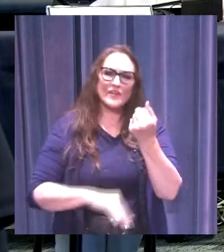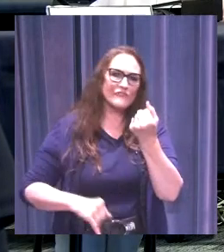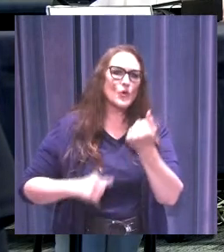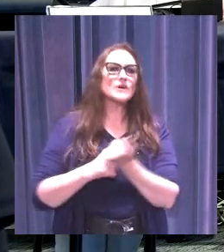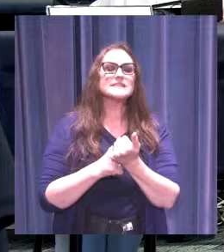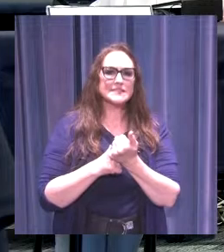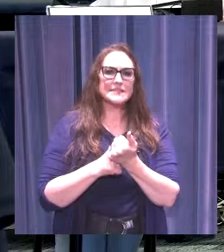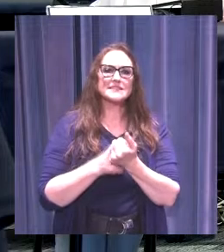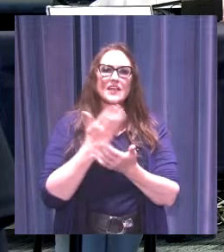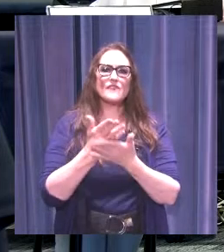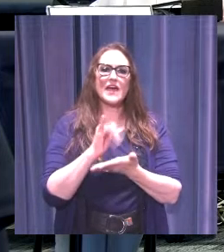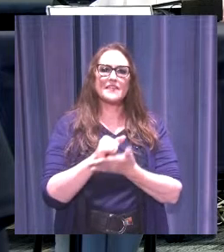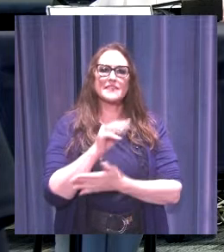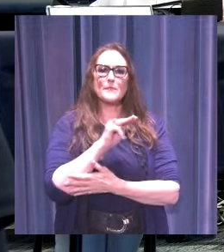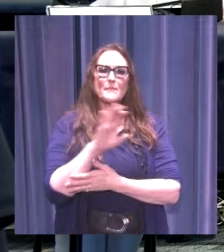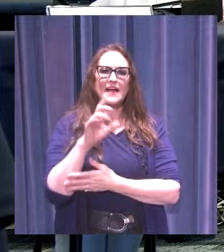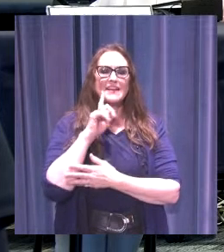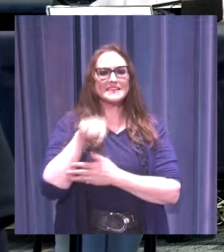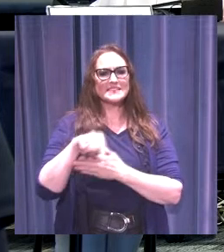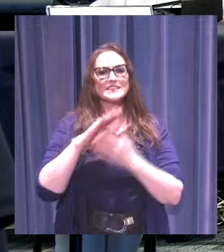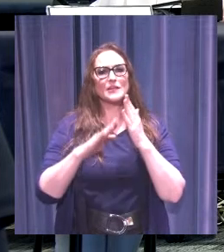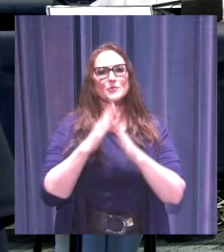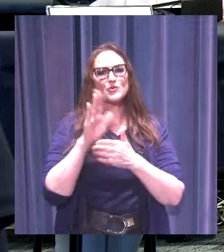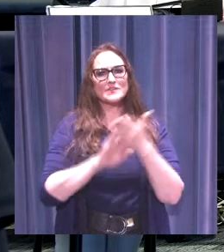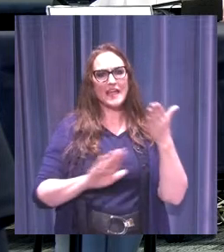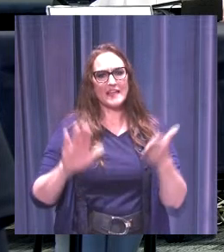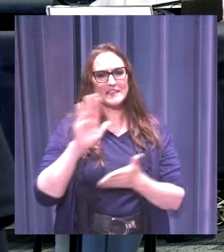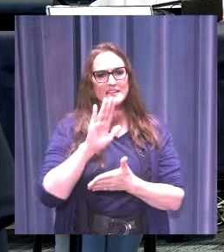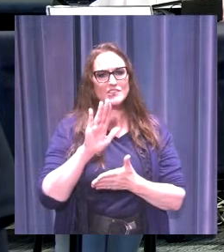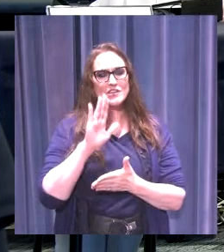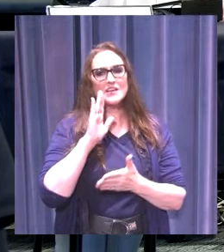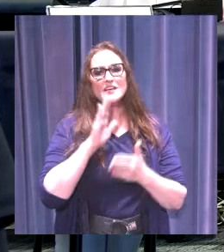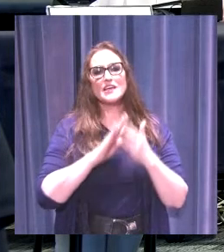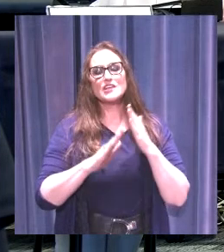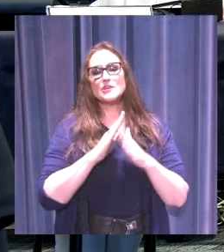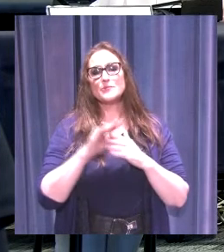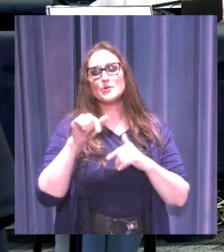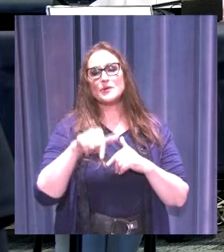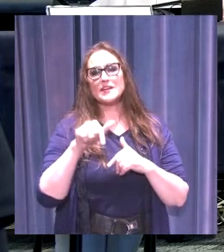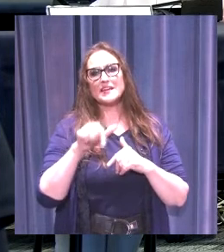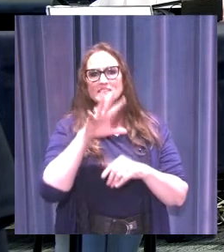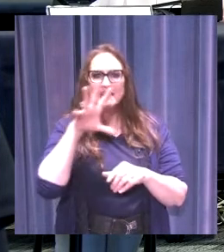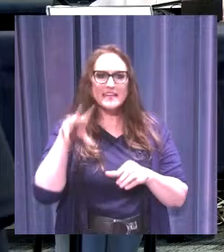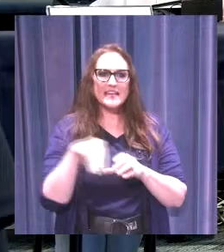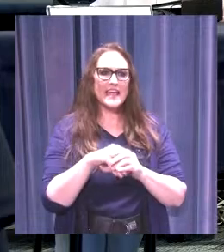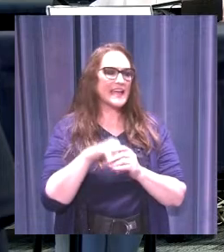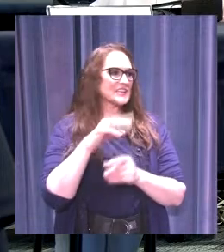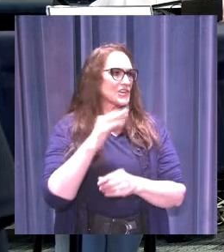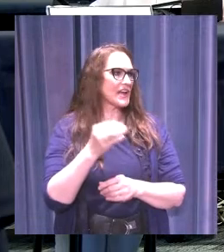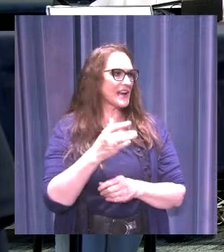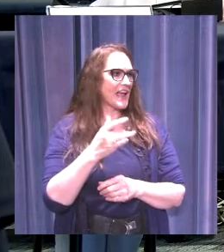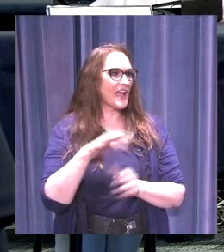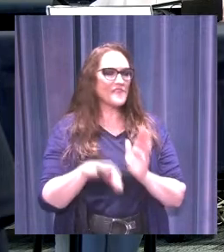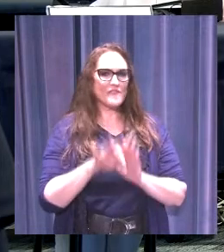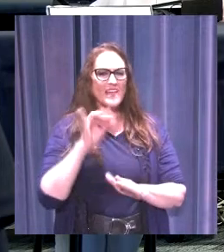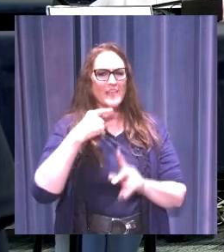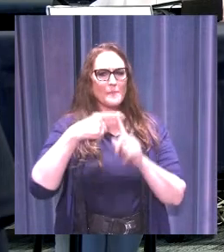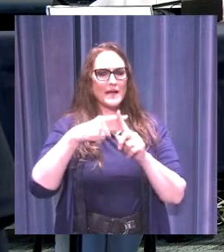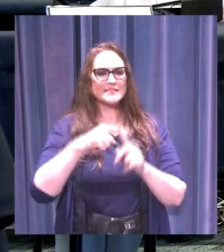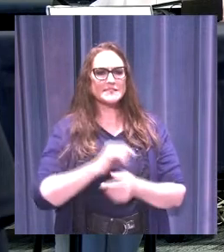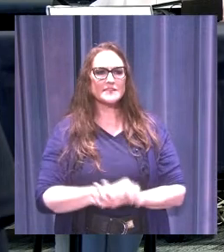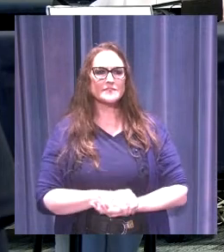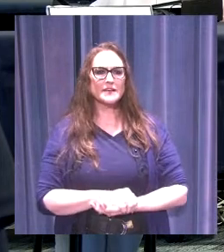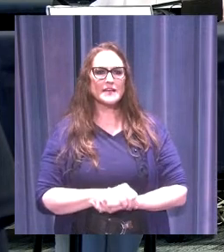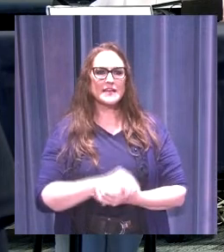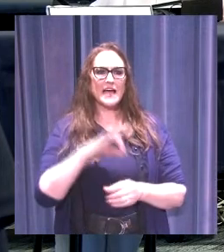reinforces the fact that Mott is this community's college. The community is engaged, and I find that to be positive. I